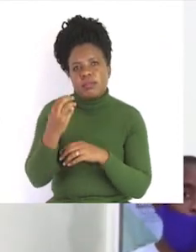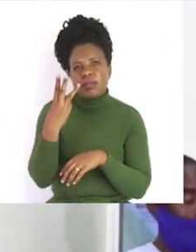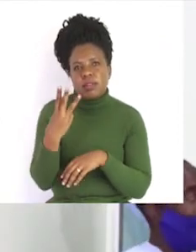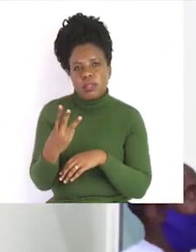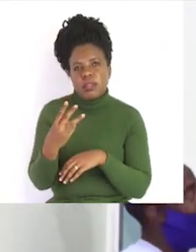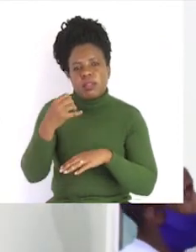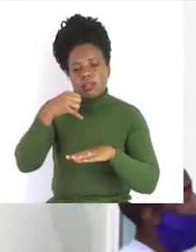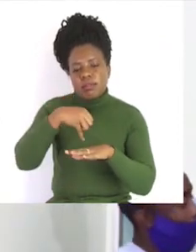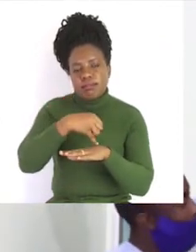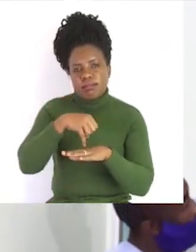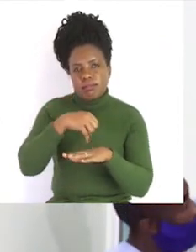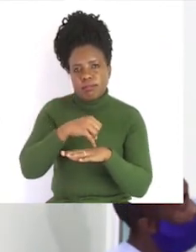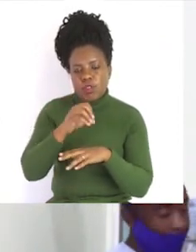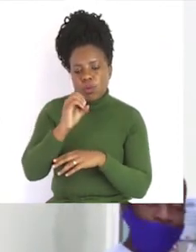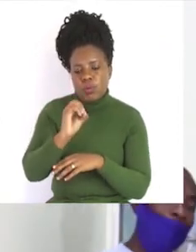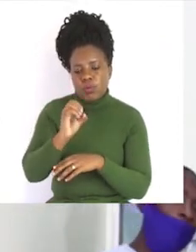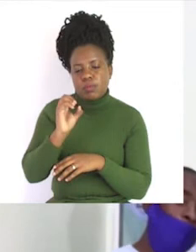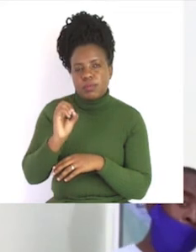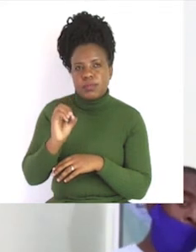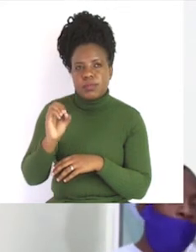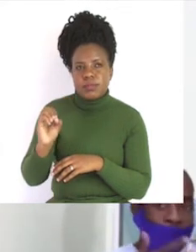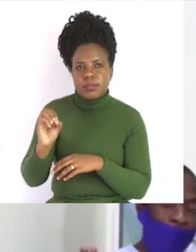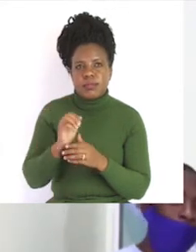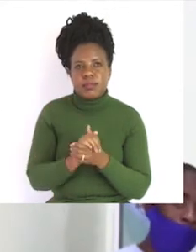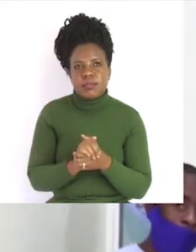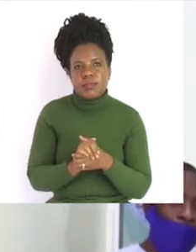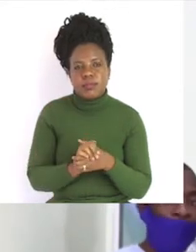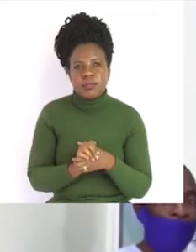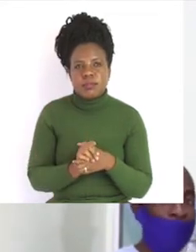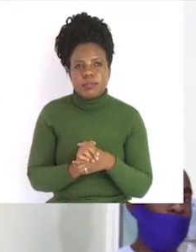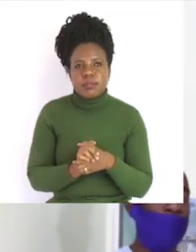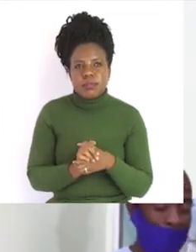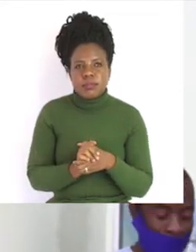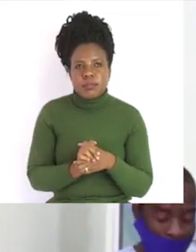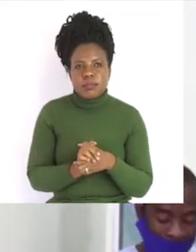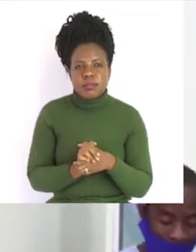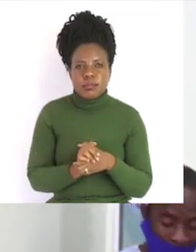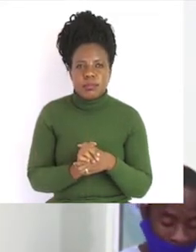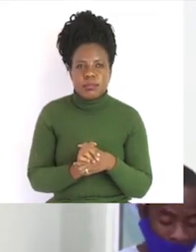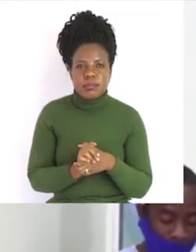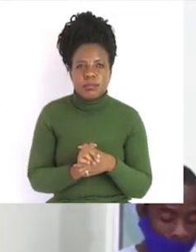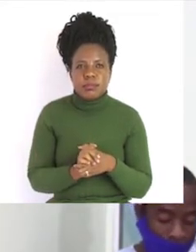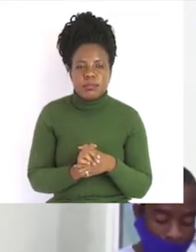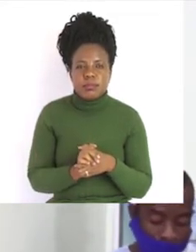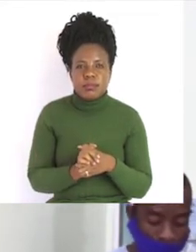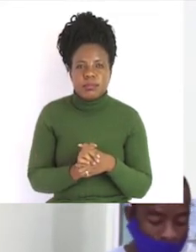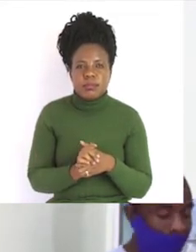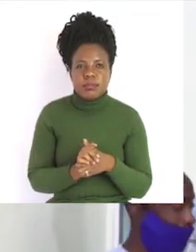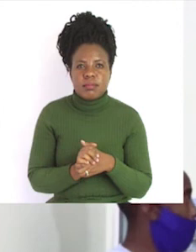enough. And if there are too many, well, then we can make adjustments later as I'm going to show